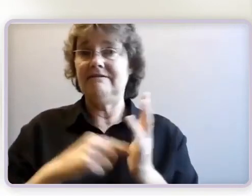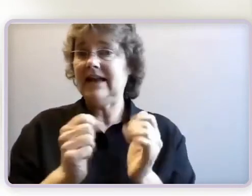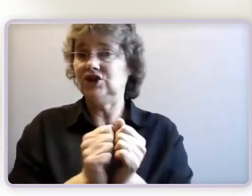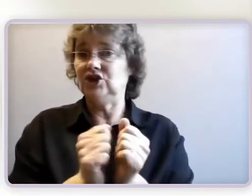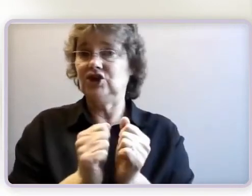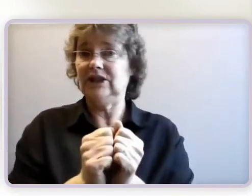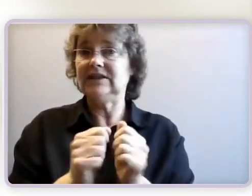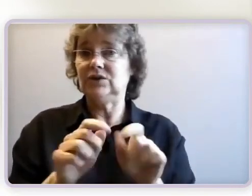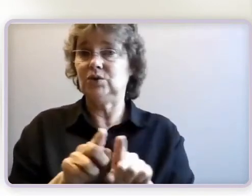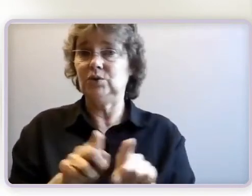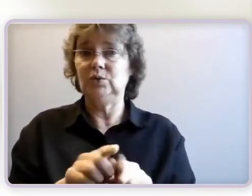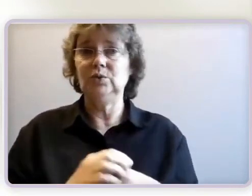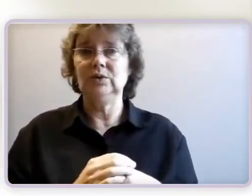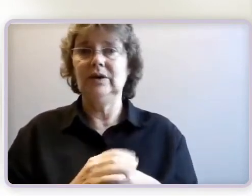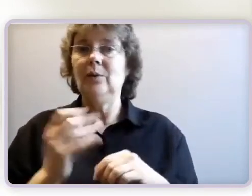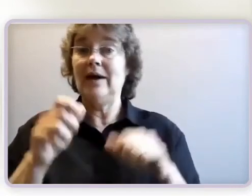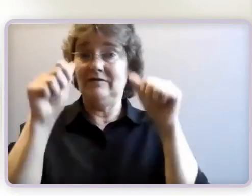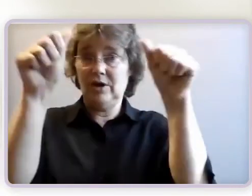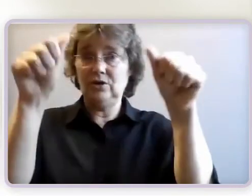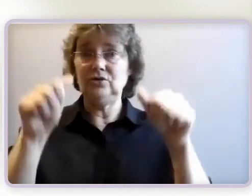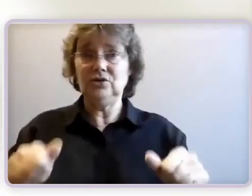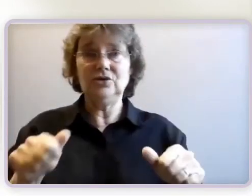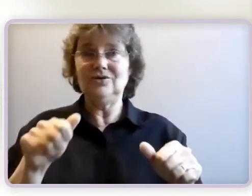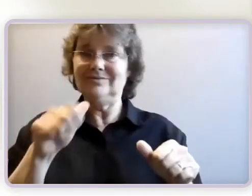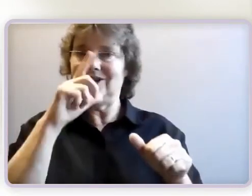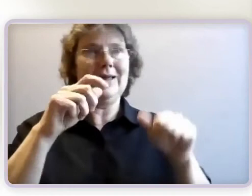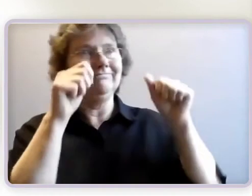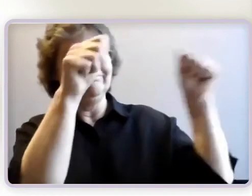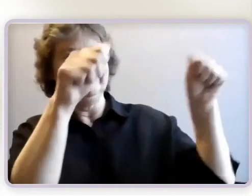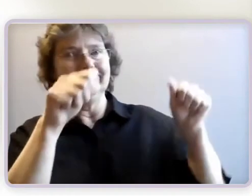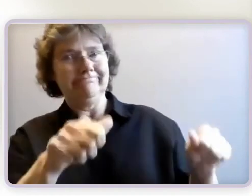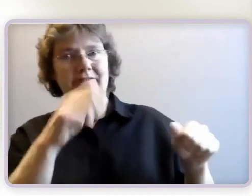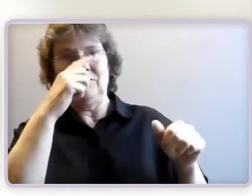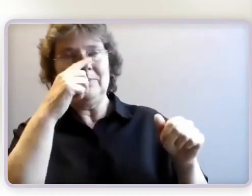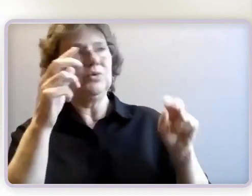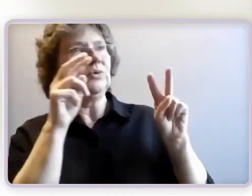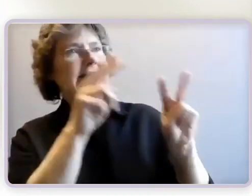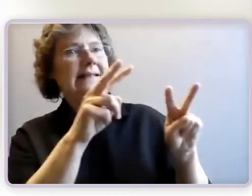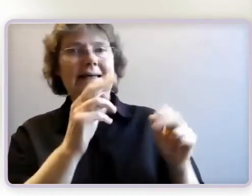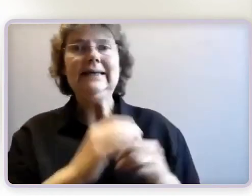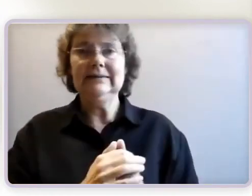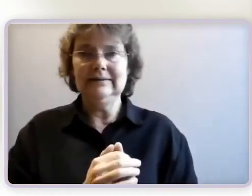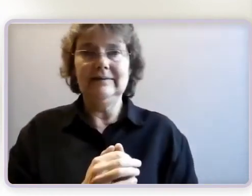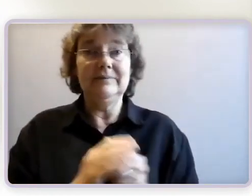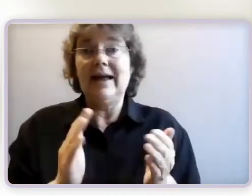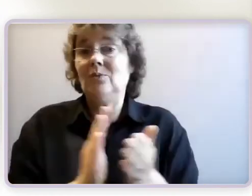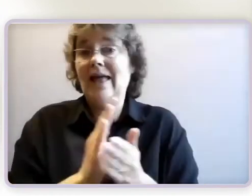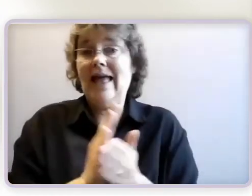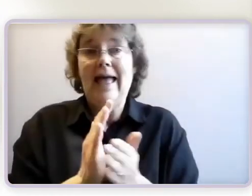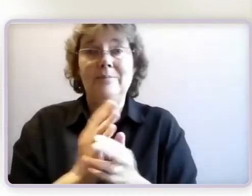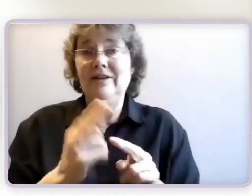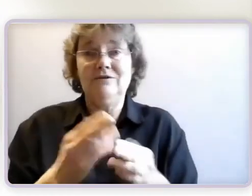We also have posters that could be put on display. And as I've said, we're happy to be invited to come and